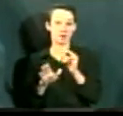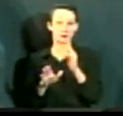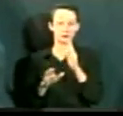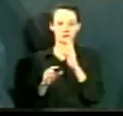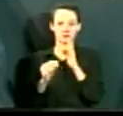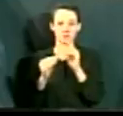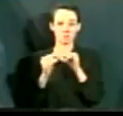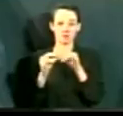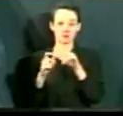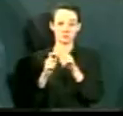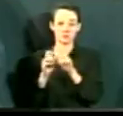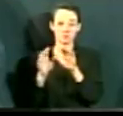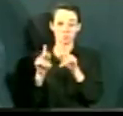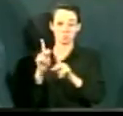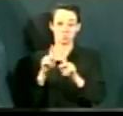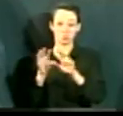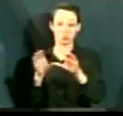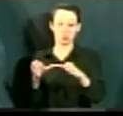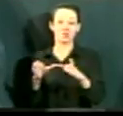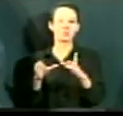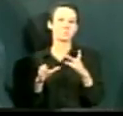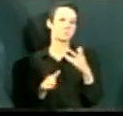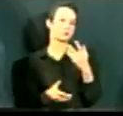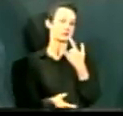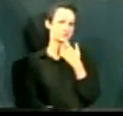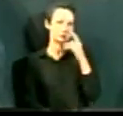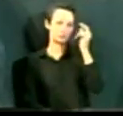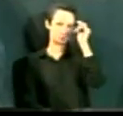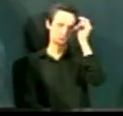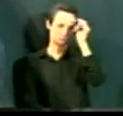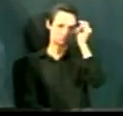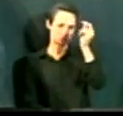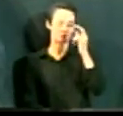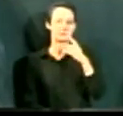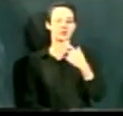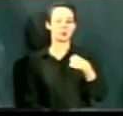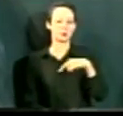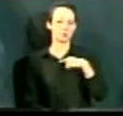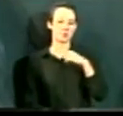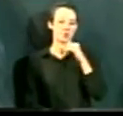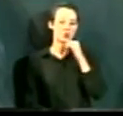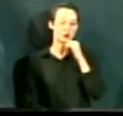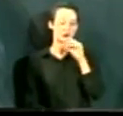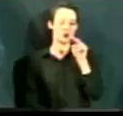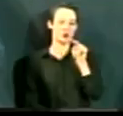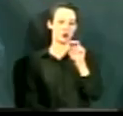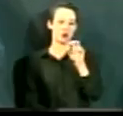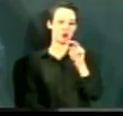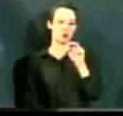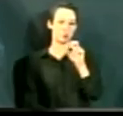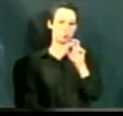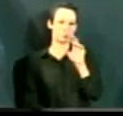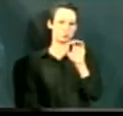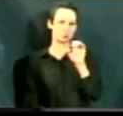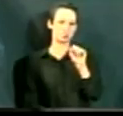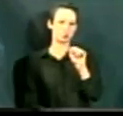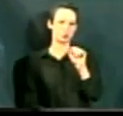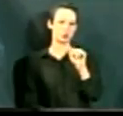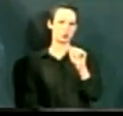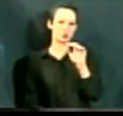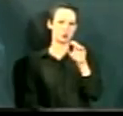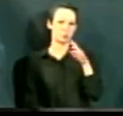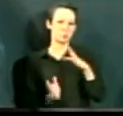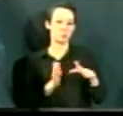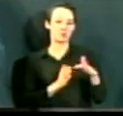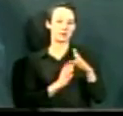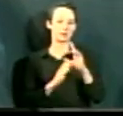about them particularly, but I'm saying theoretically we are a non-ERISA plan, which means that those Department of Labor requirements